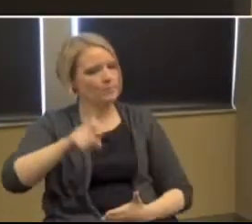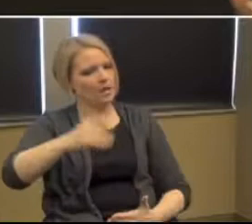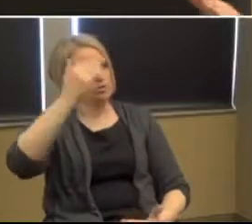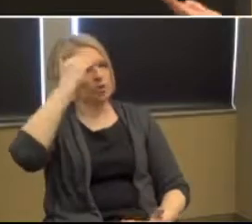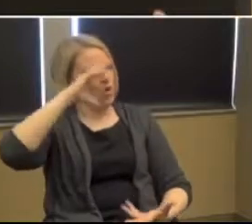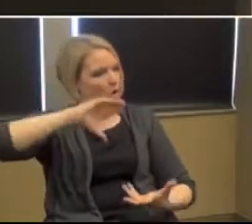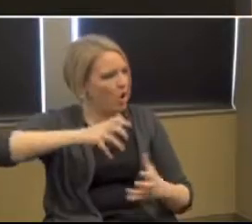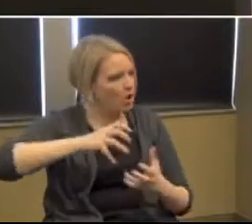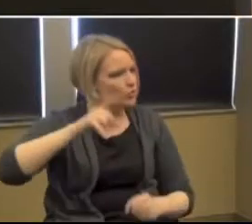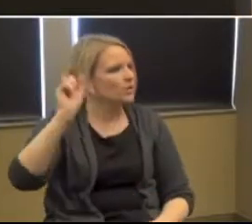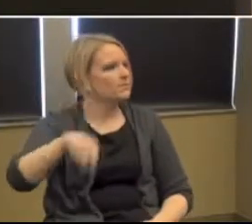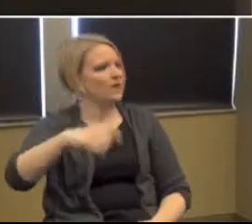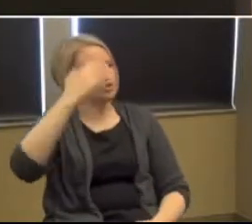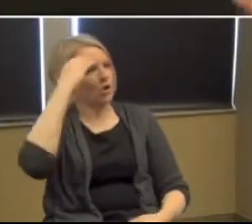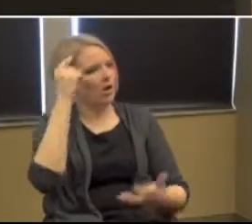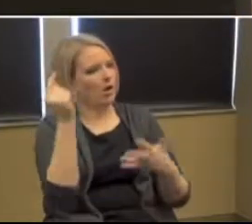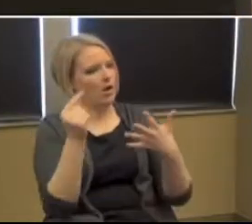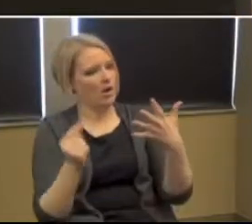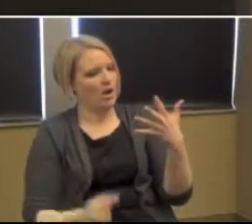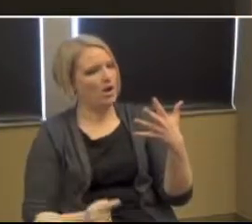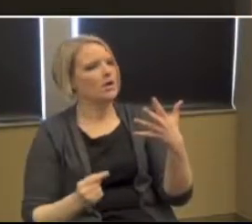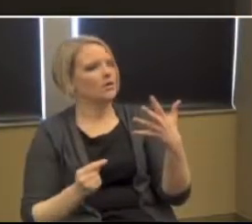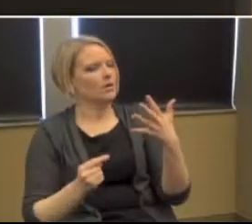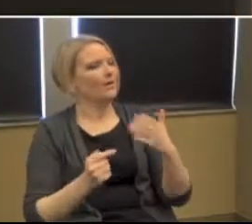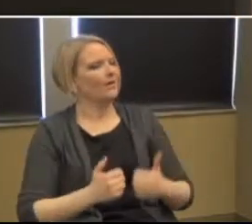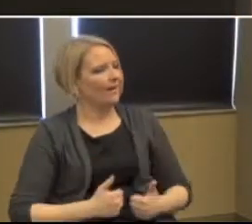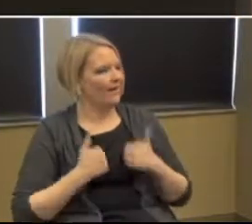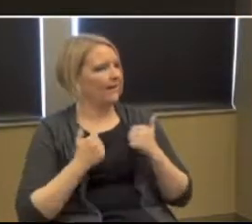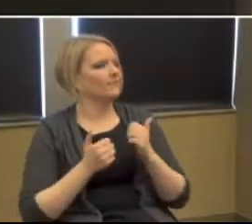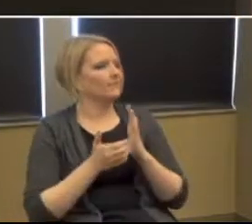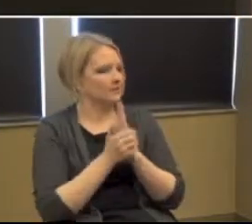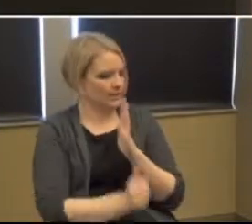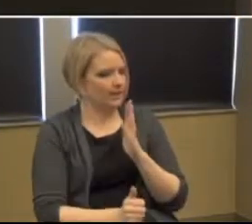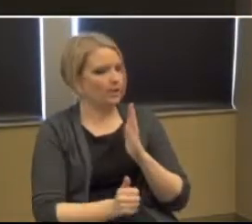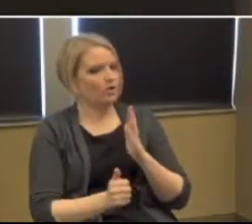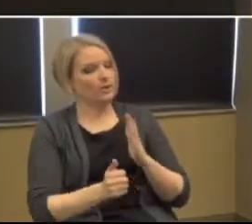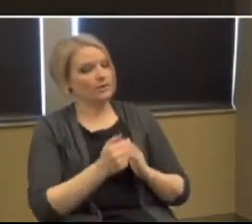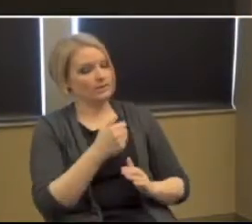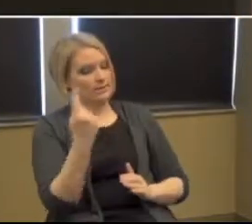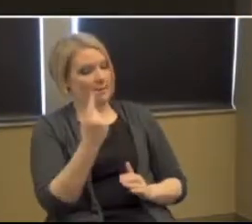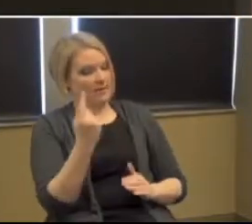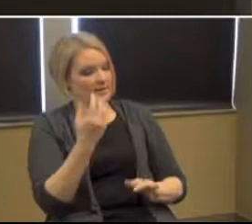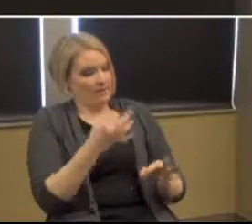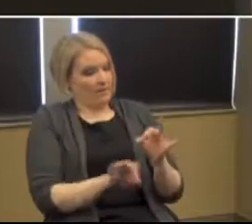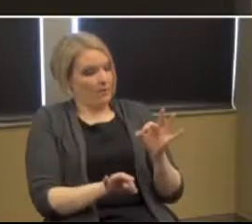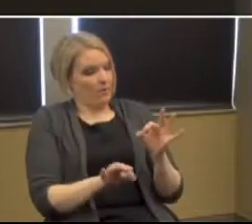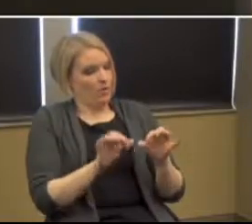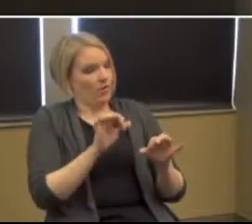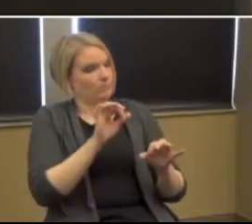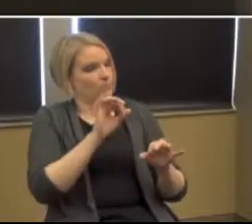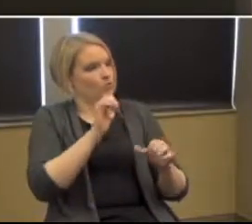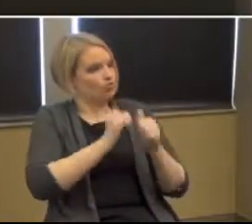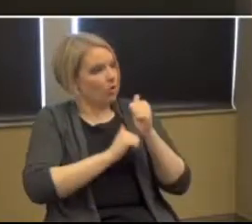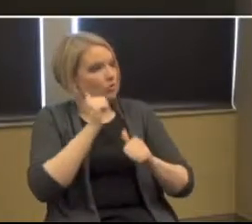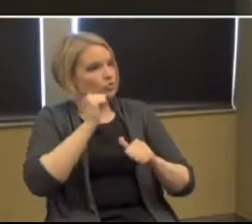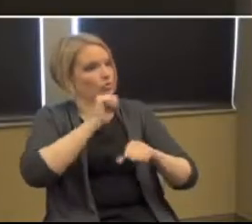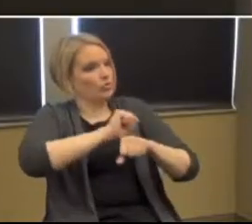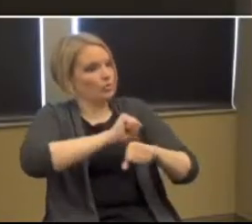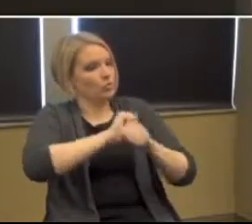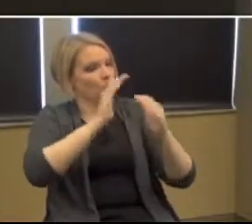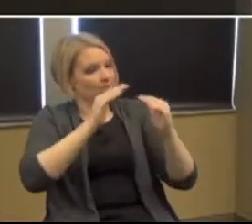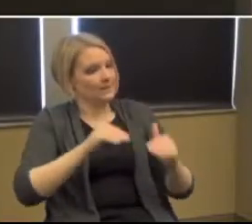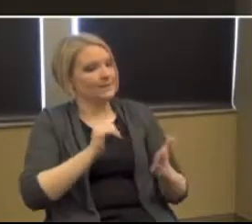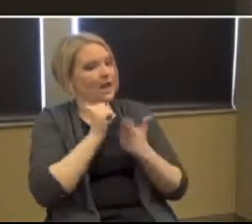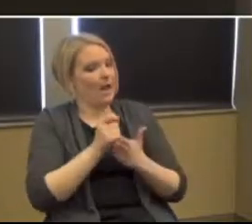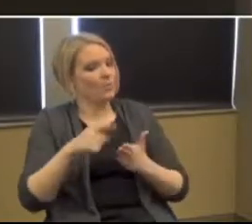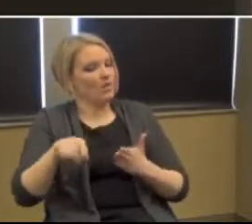know all of those functional skills. And something as simple as a structured work system can teach them to